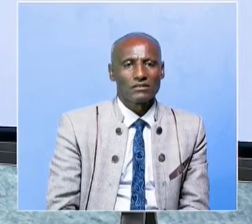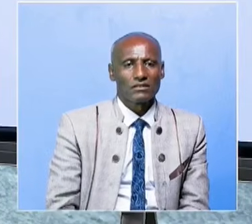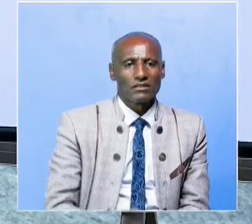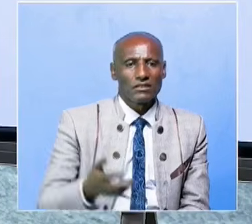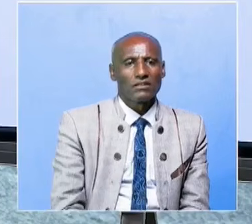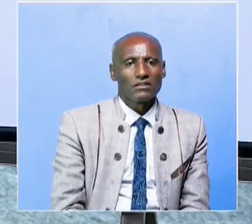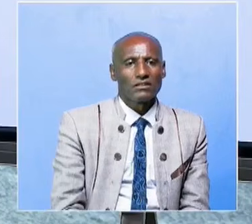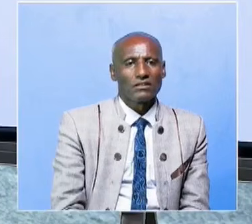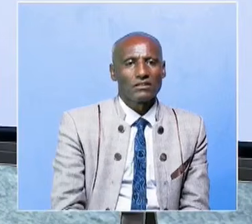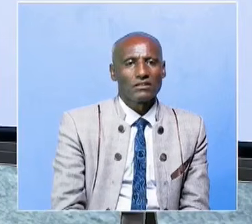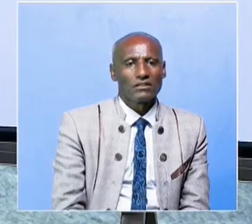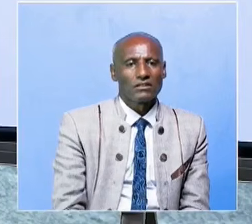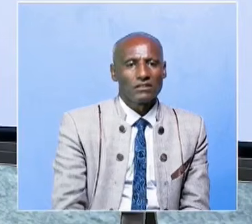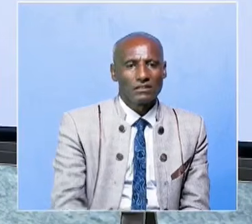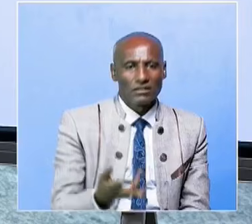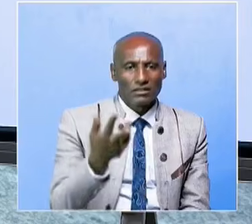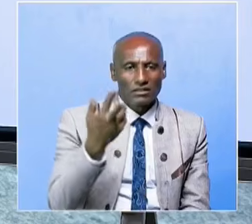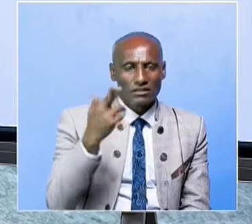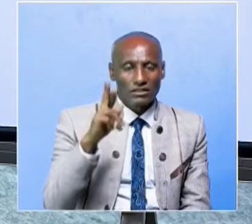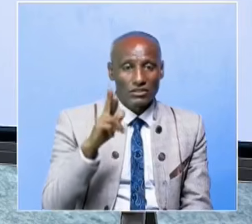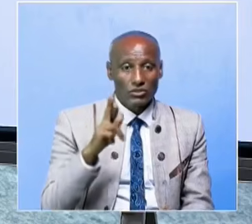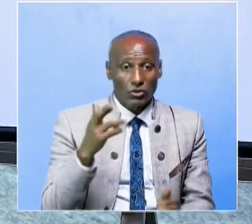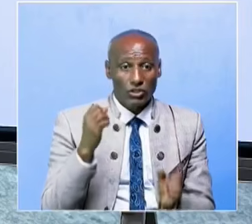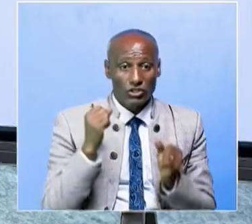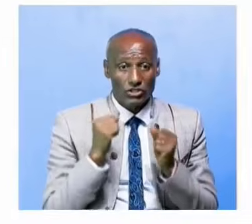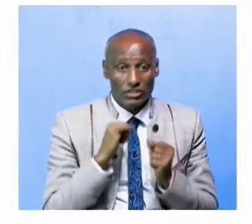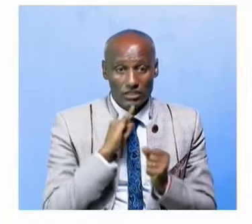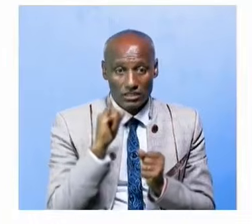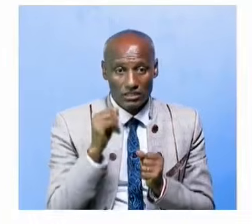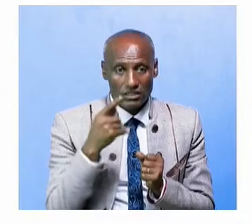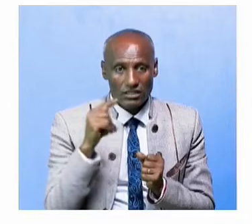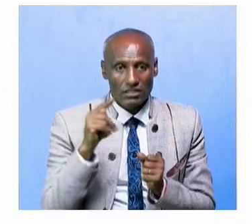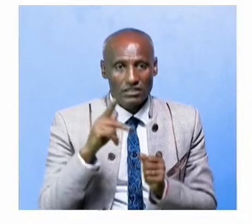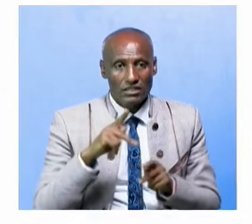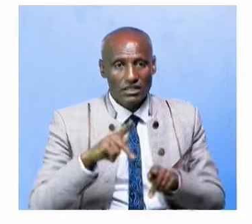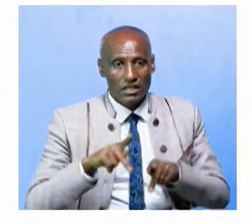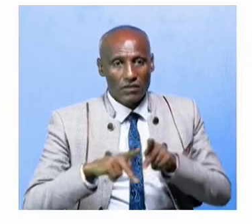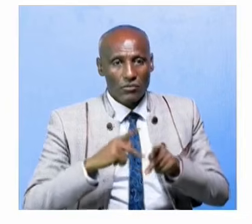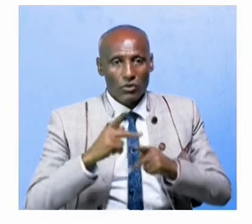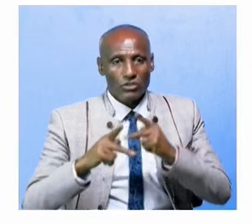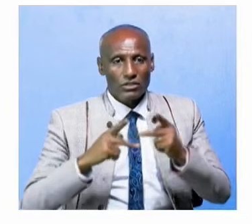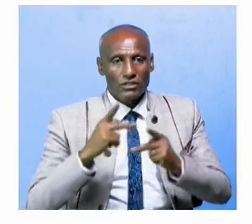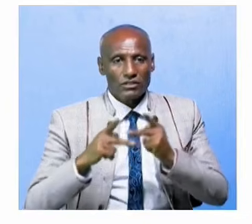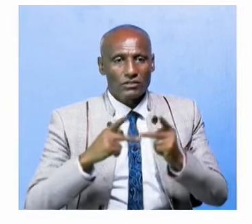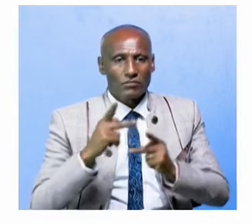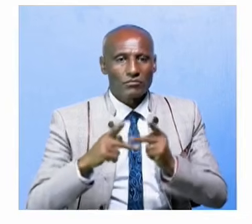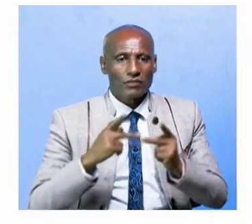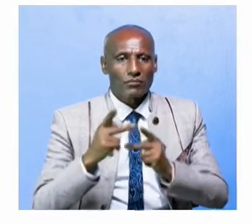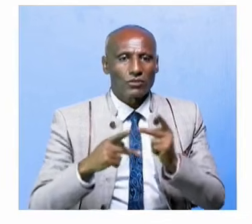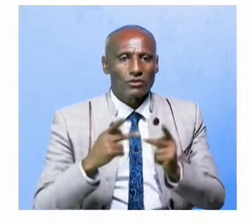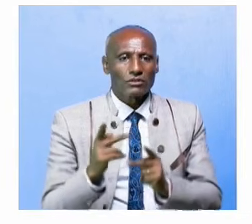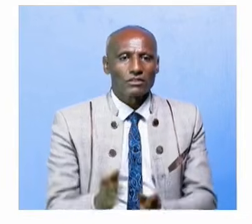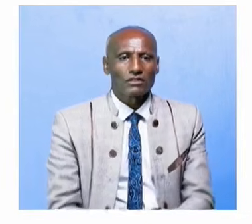restoration. So restoration is the process